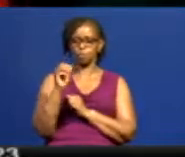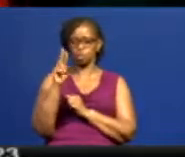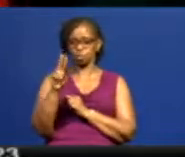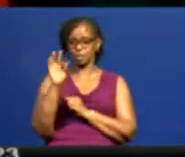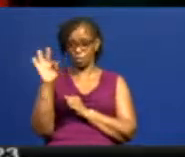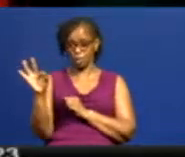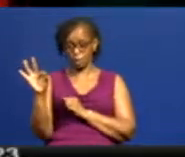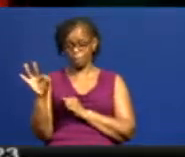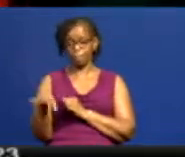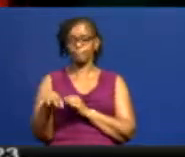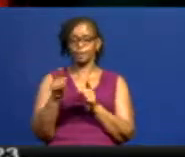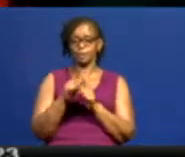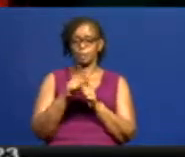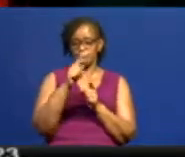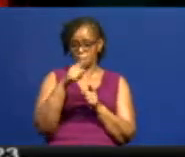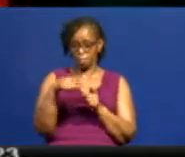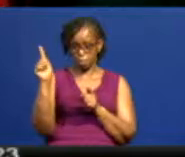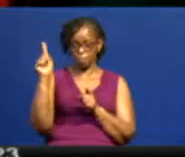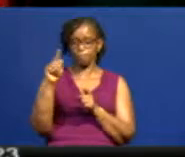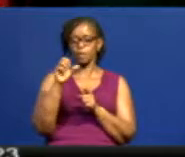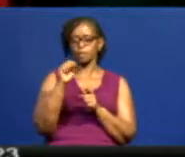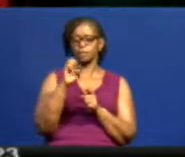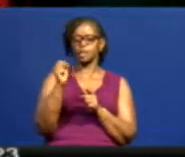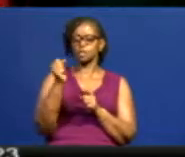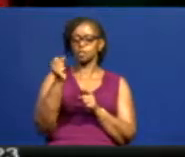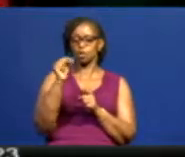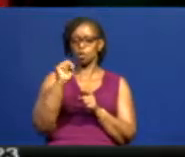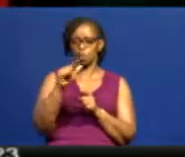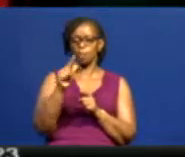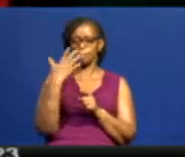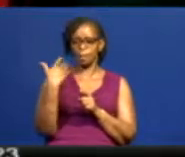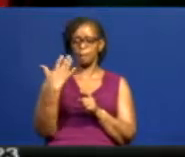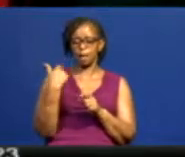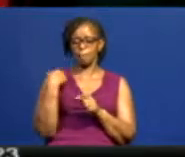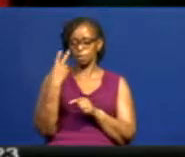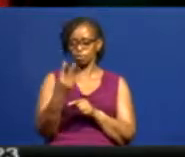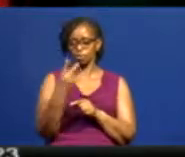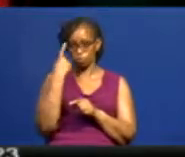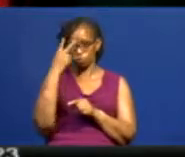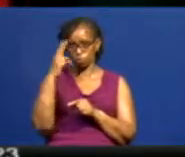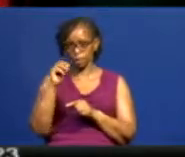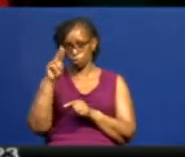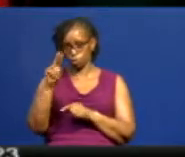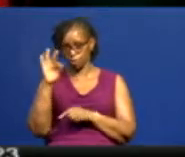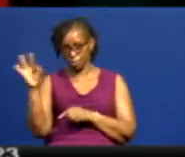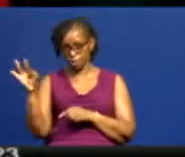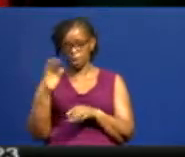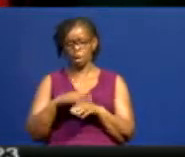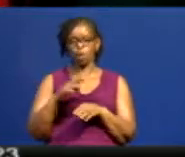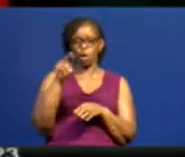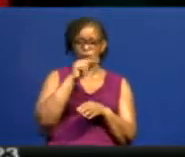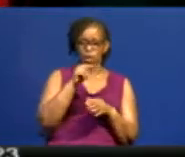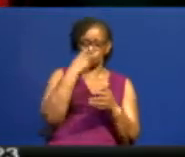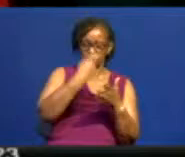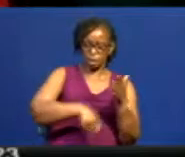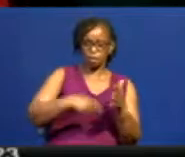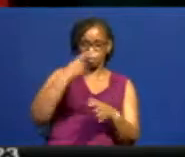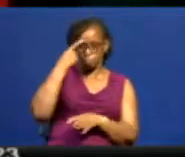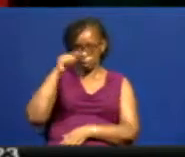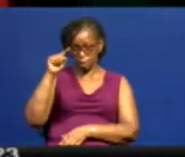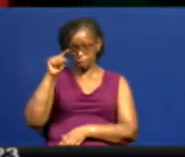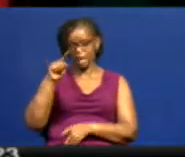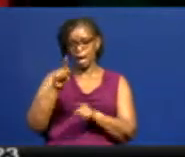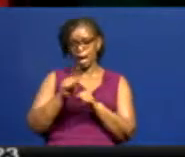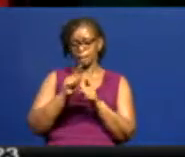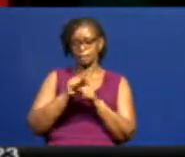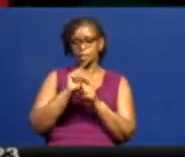2023, and approves sessional paper number 2 of 2023 on the national tax policy as